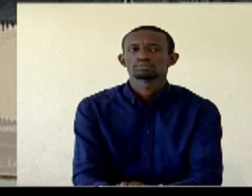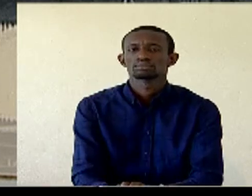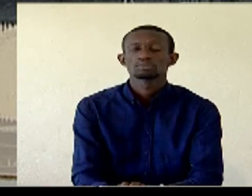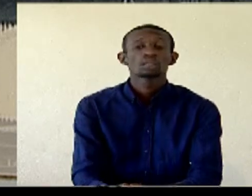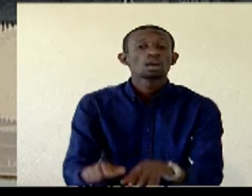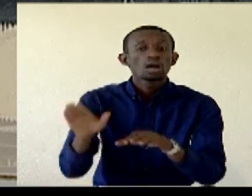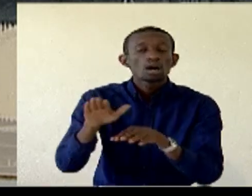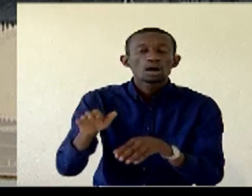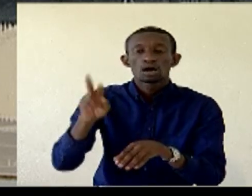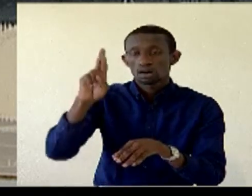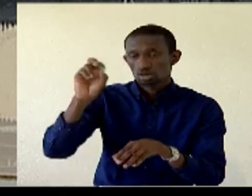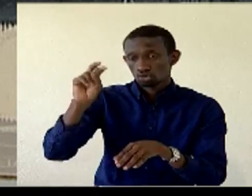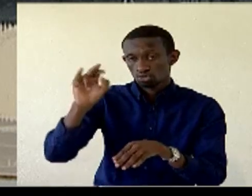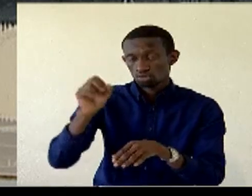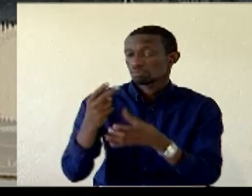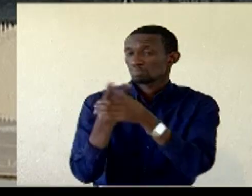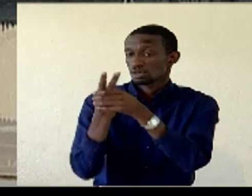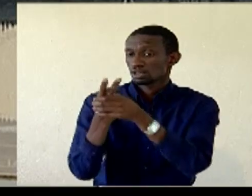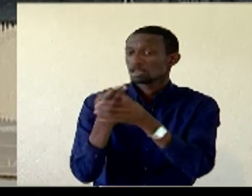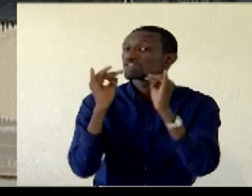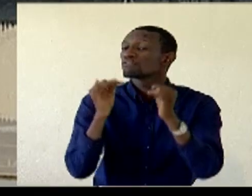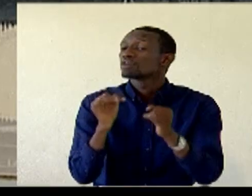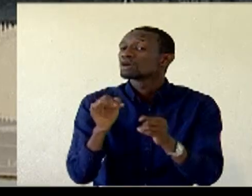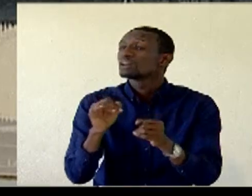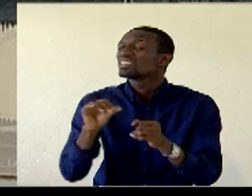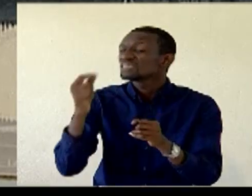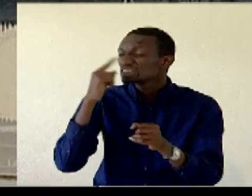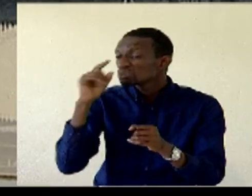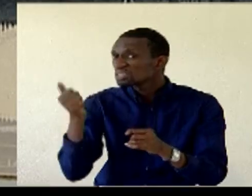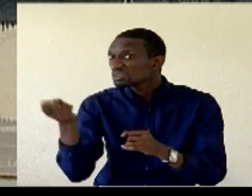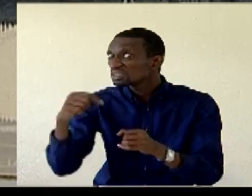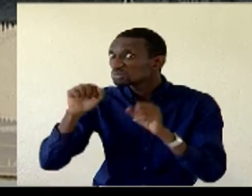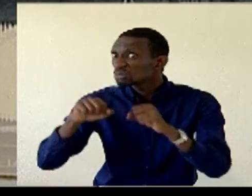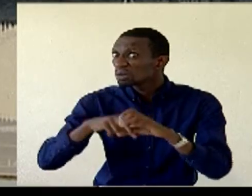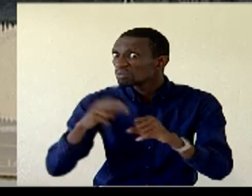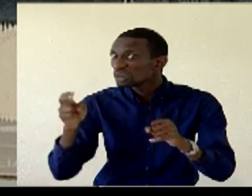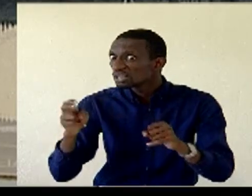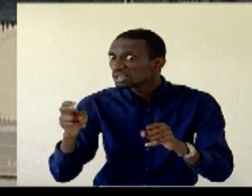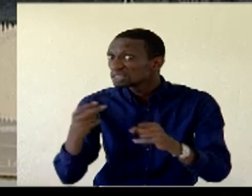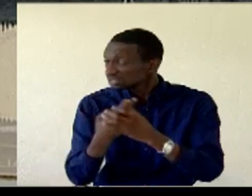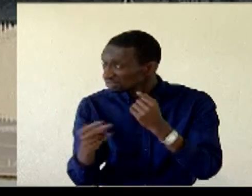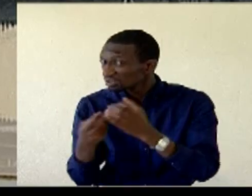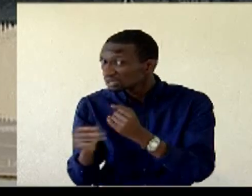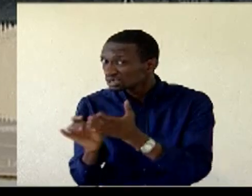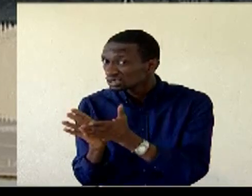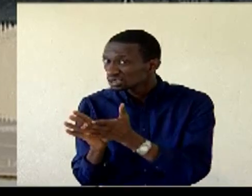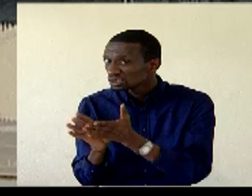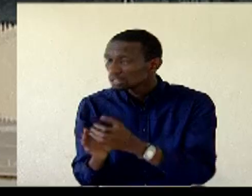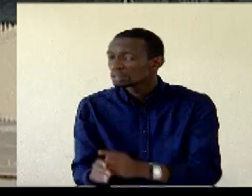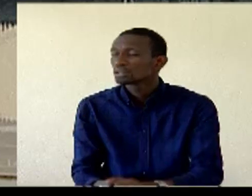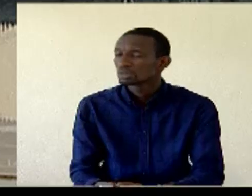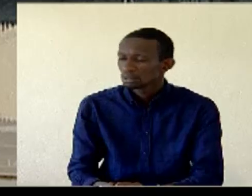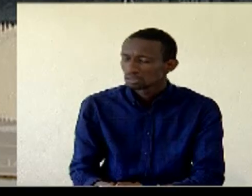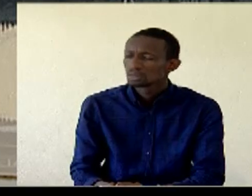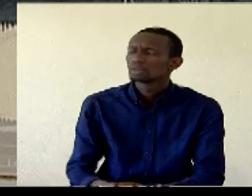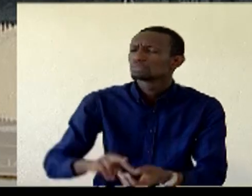pairs. If there is something that can remove these lone pairs, that means reducing the lone pairs,